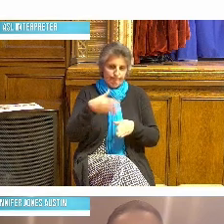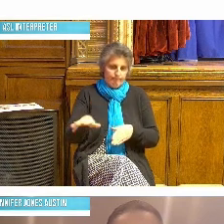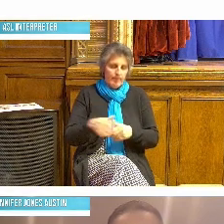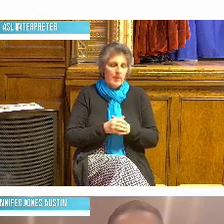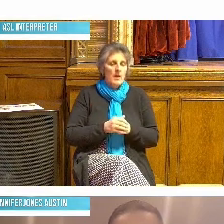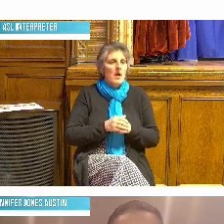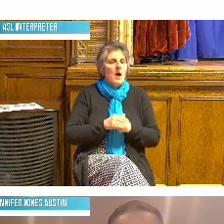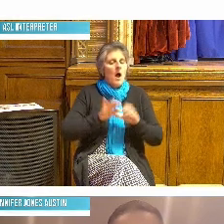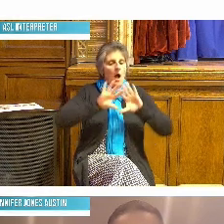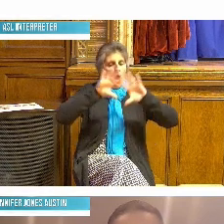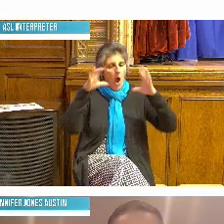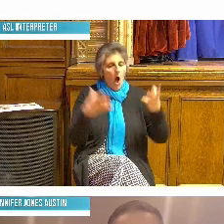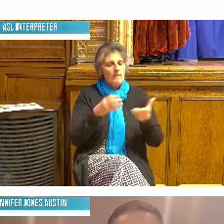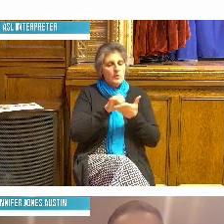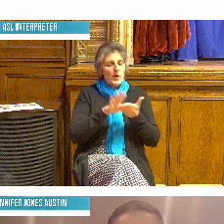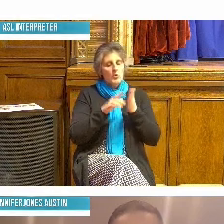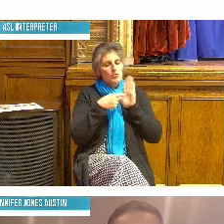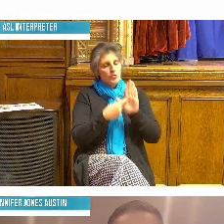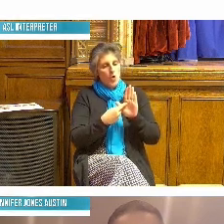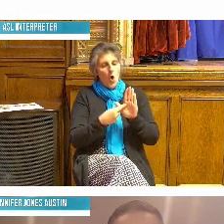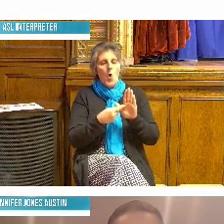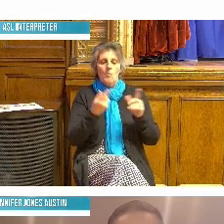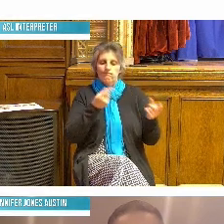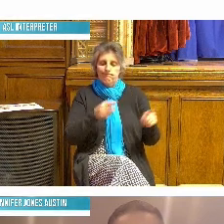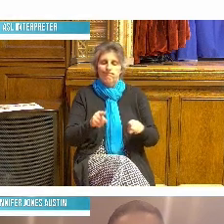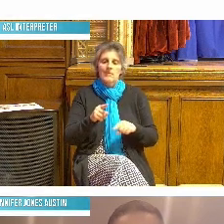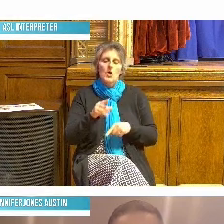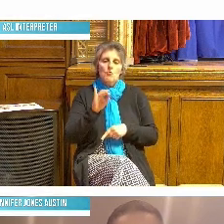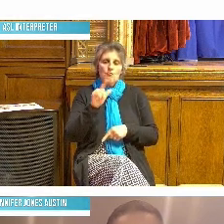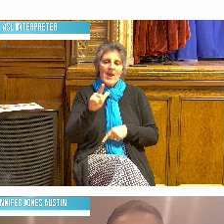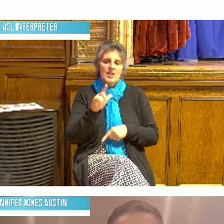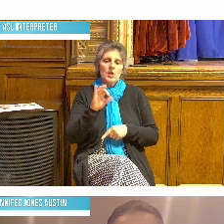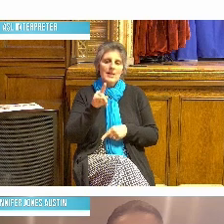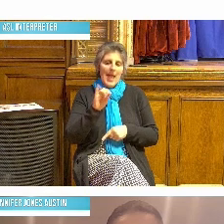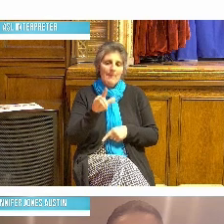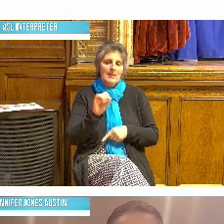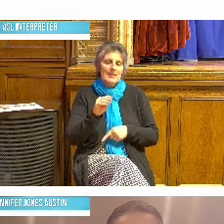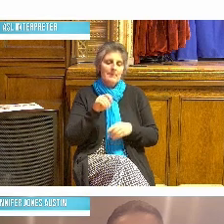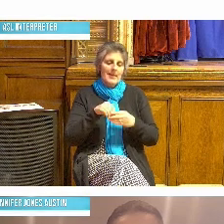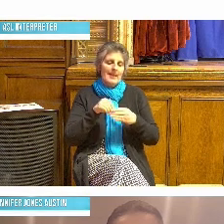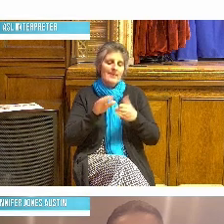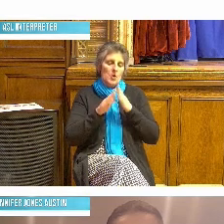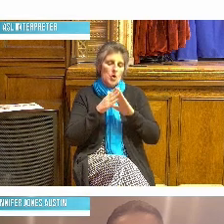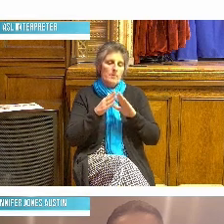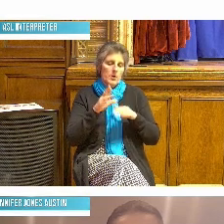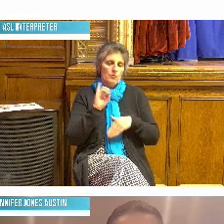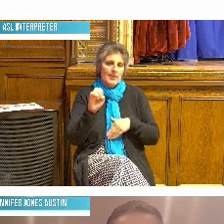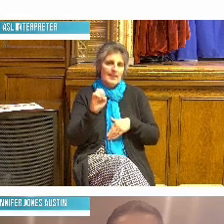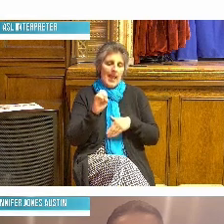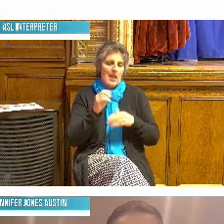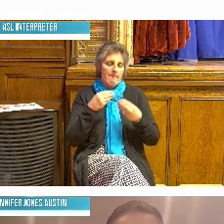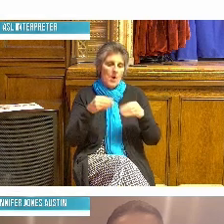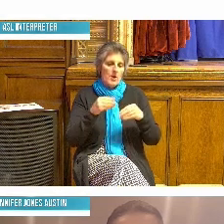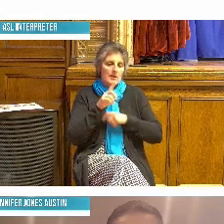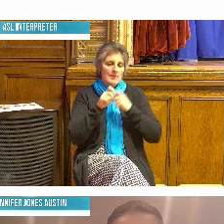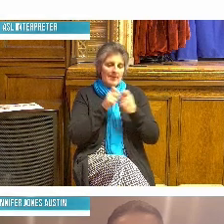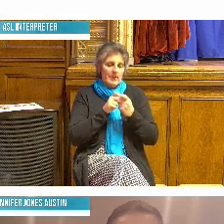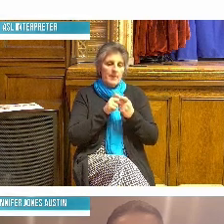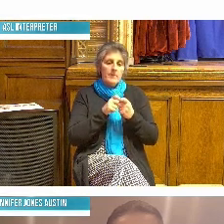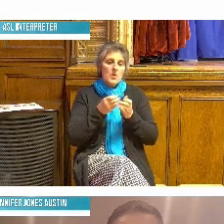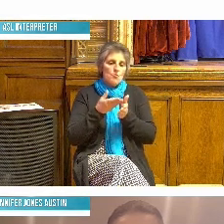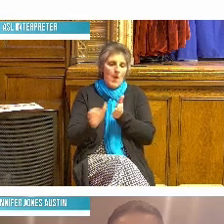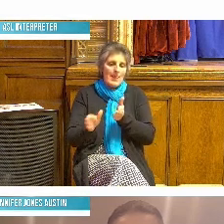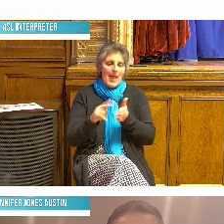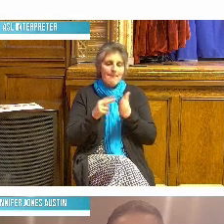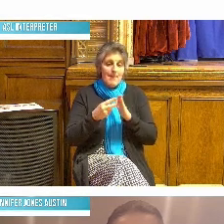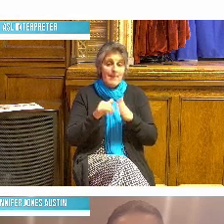Collectively, these records help expose the inner workings of racial capitalism in the urban real estate market. Specifically, redlining meant that